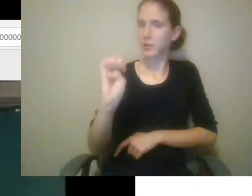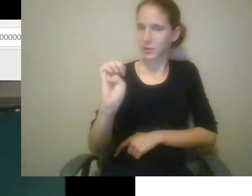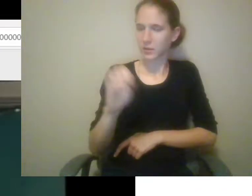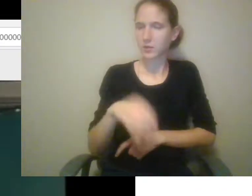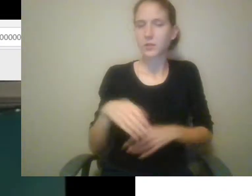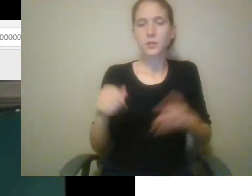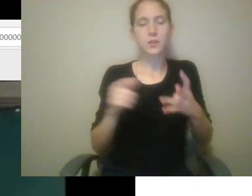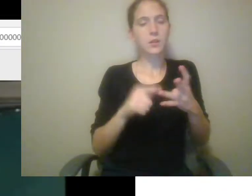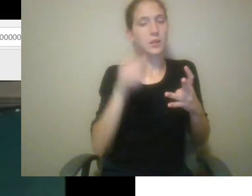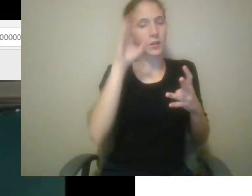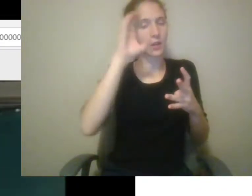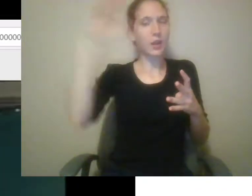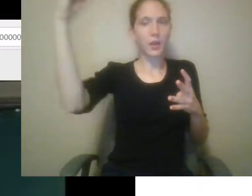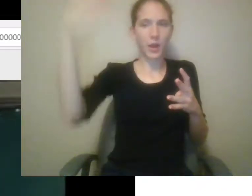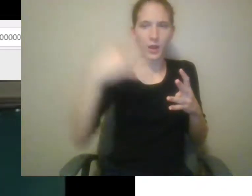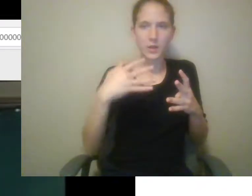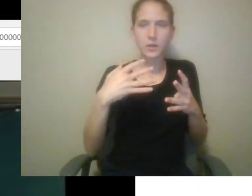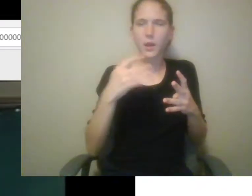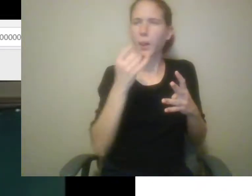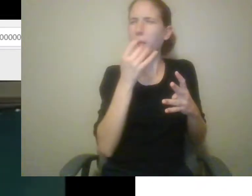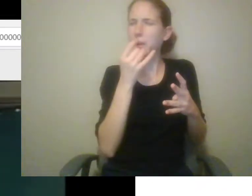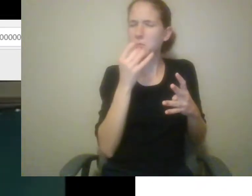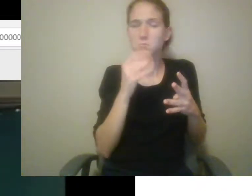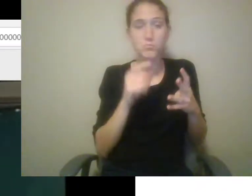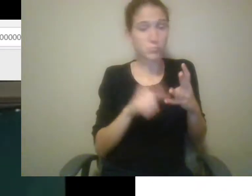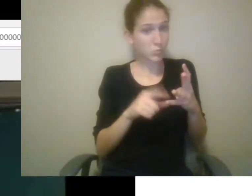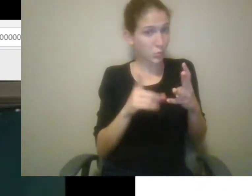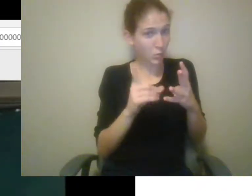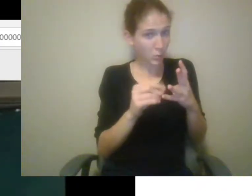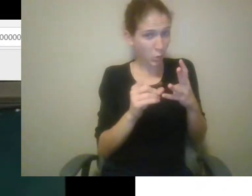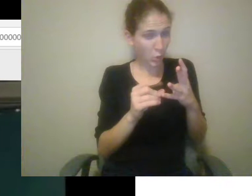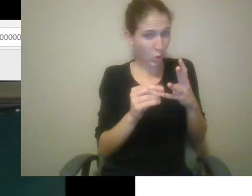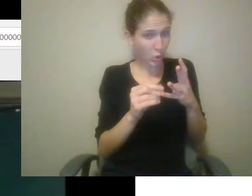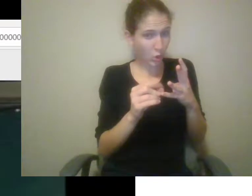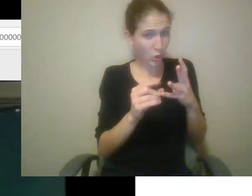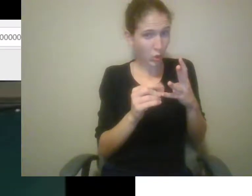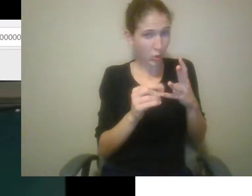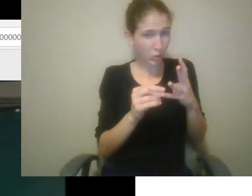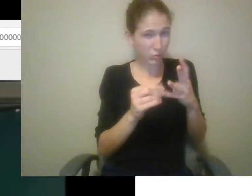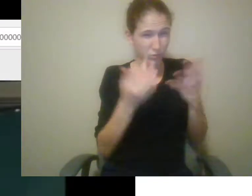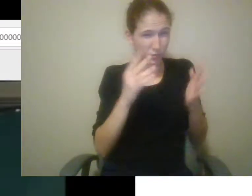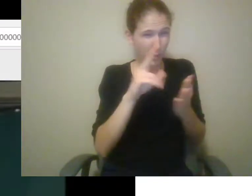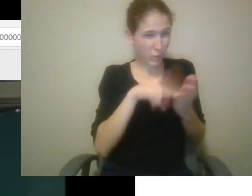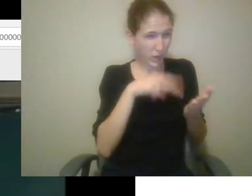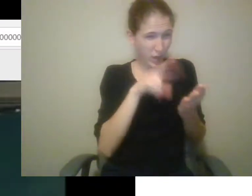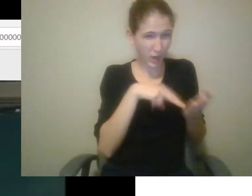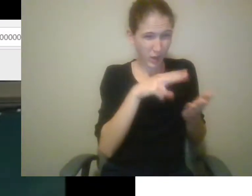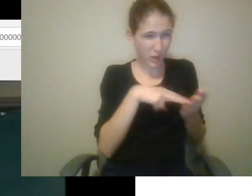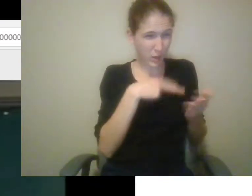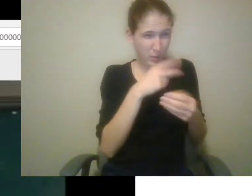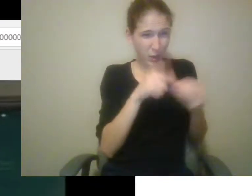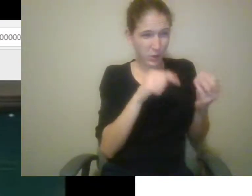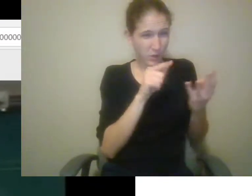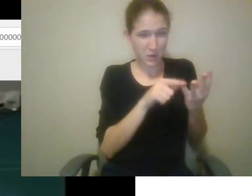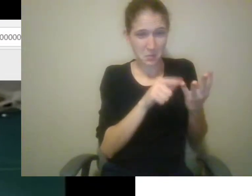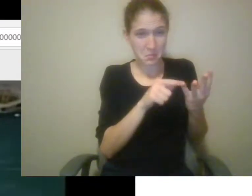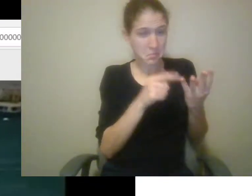and there's one more thing. It's part of the chloroplast. It's something you should have read about. We may or may not have mentioned it.